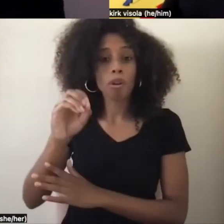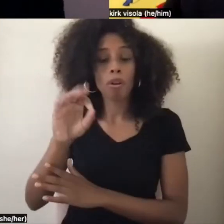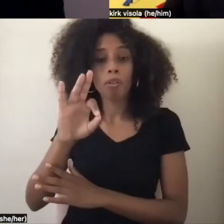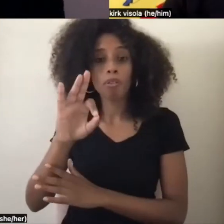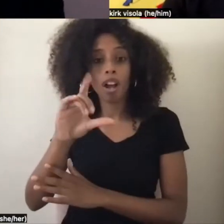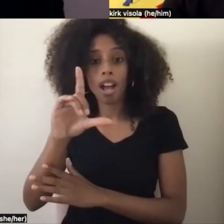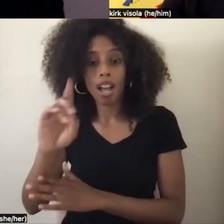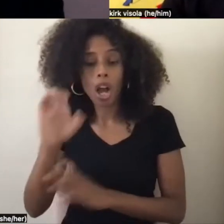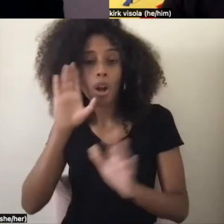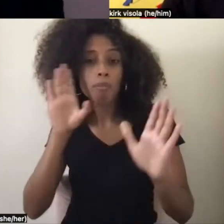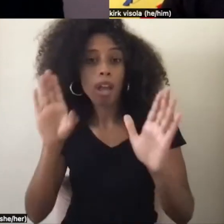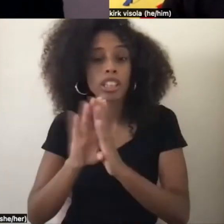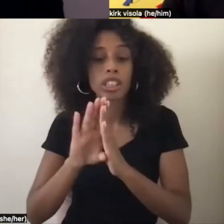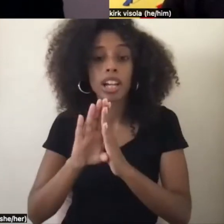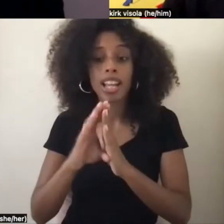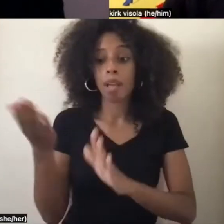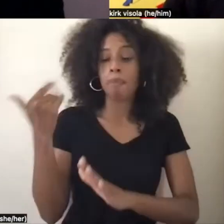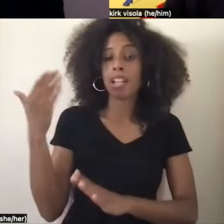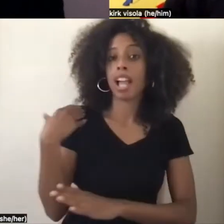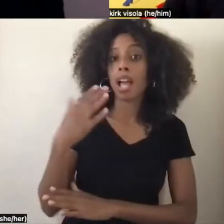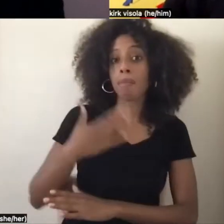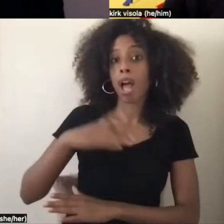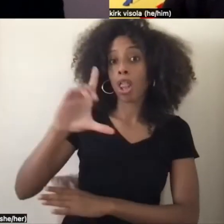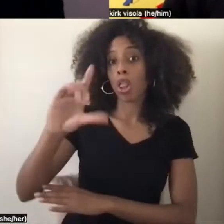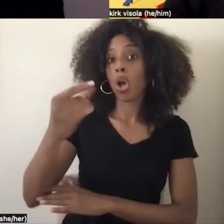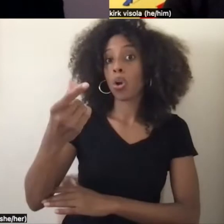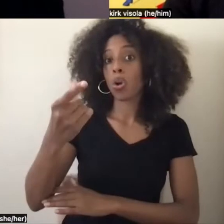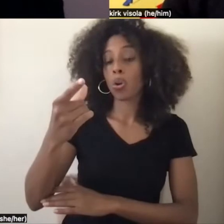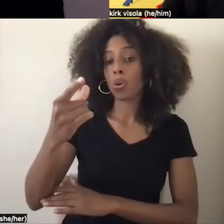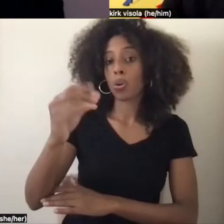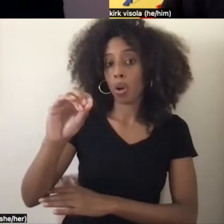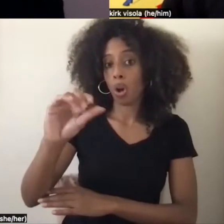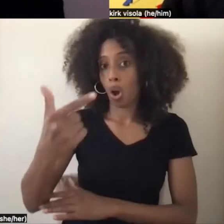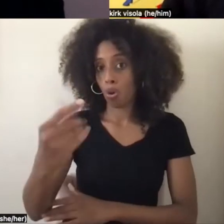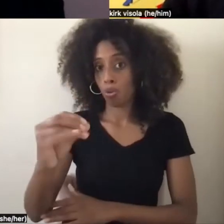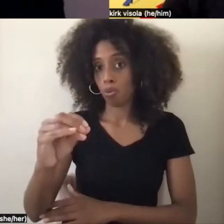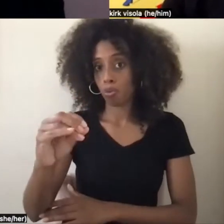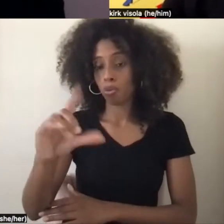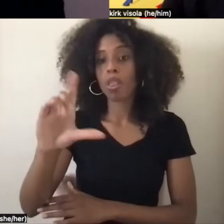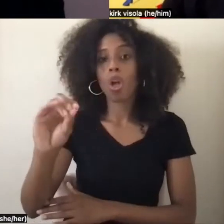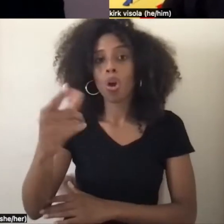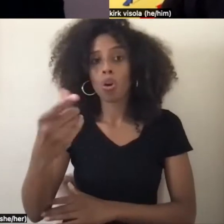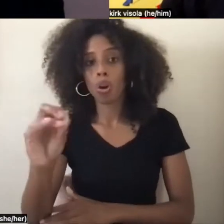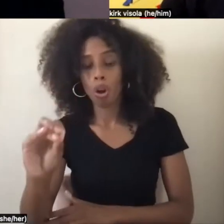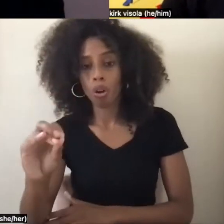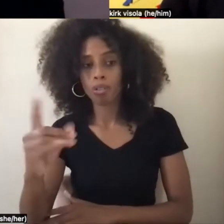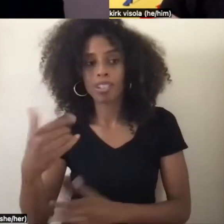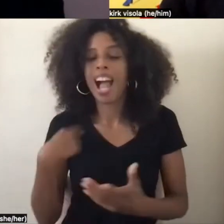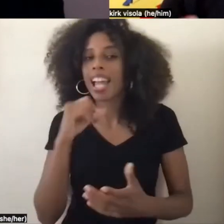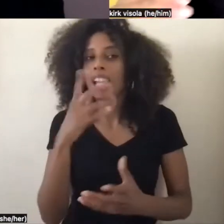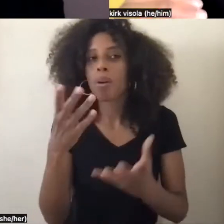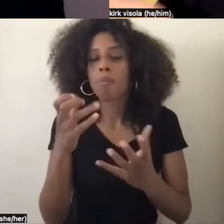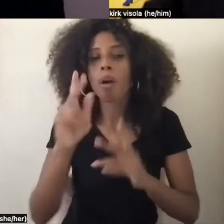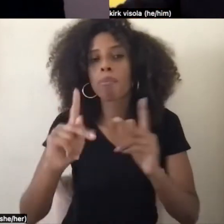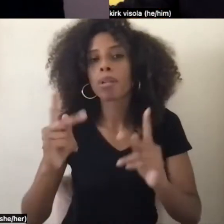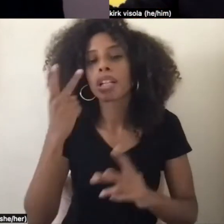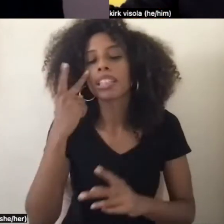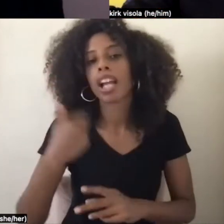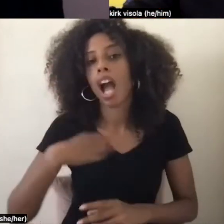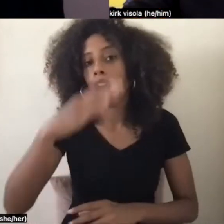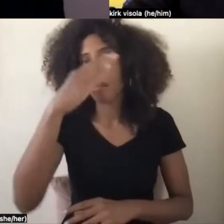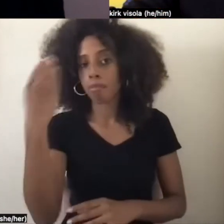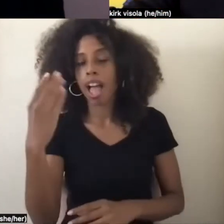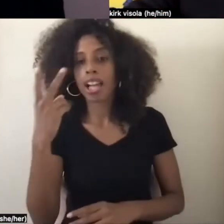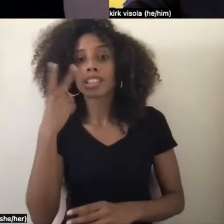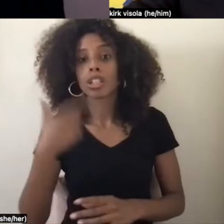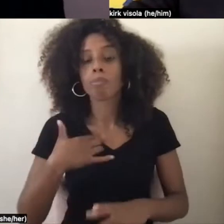shit because I didn't want anybody to know I was Black. I wanted to see my work and judge my work rather than automatically excluding me from